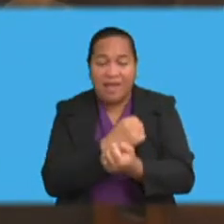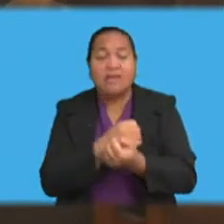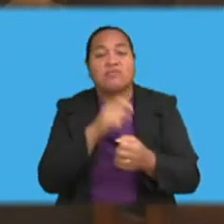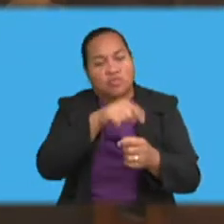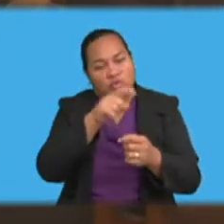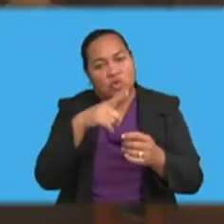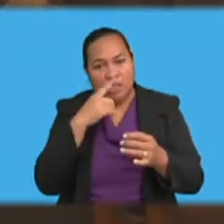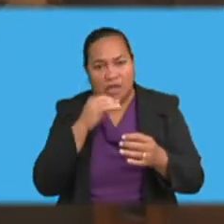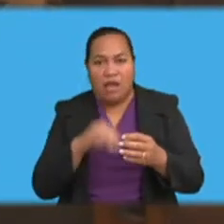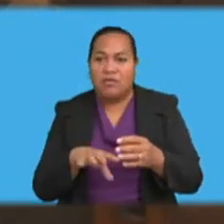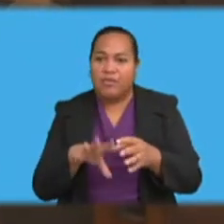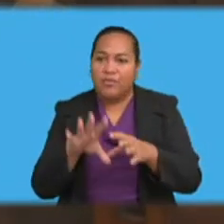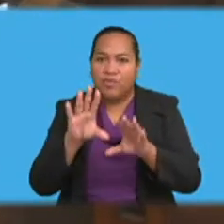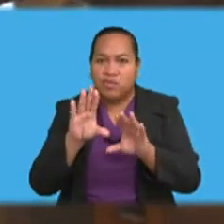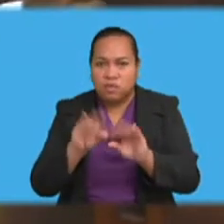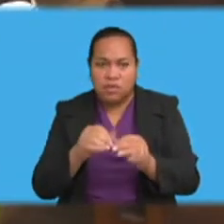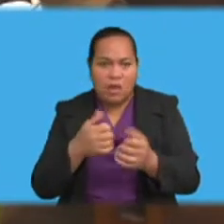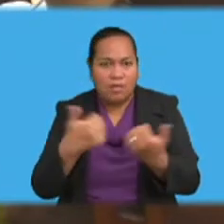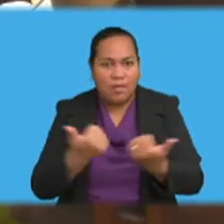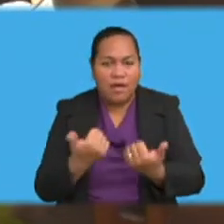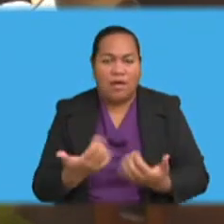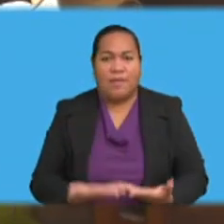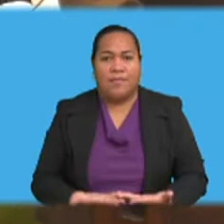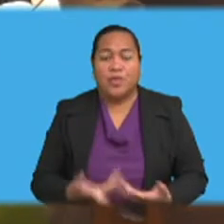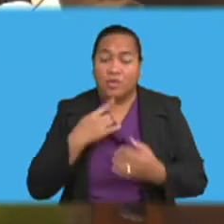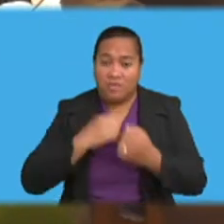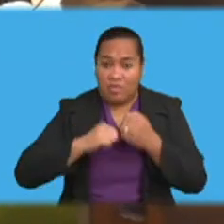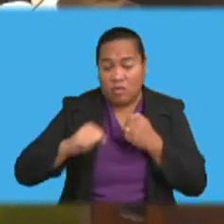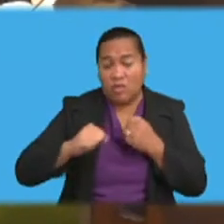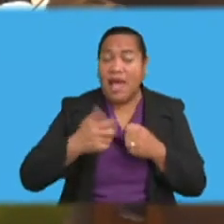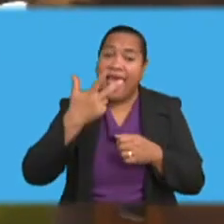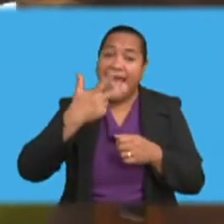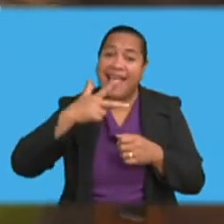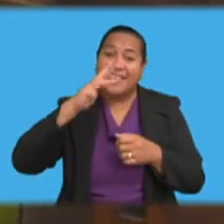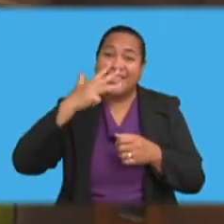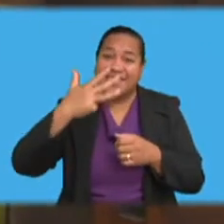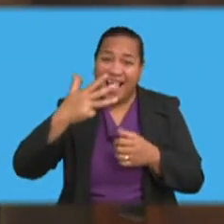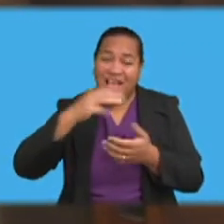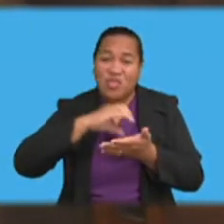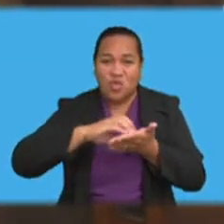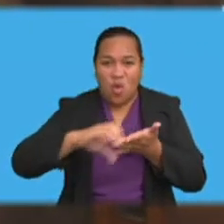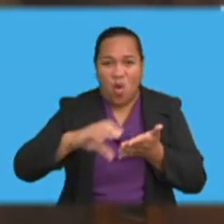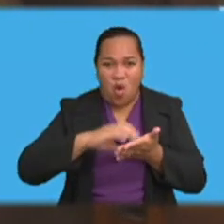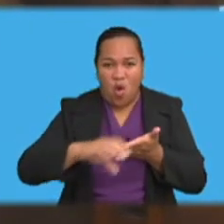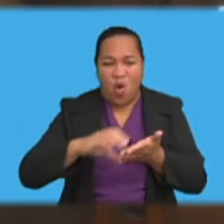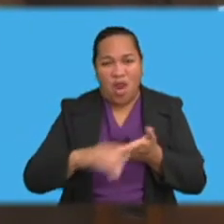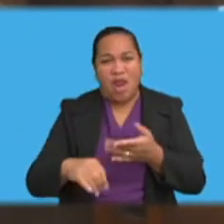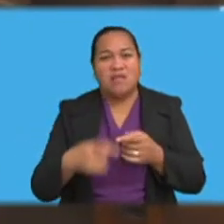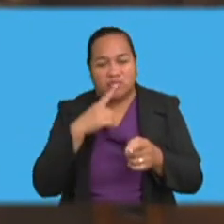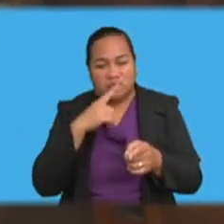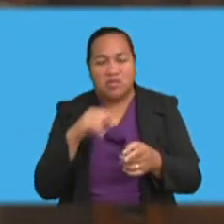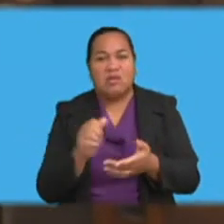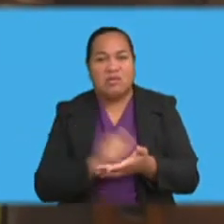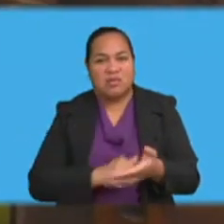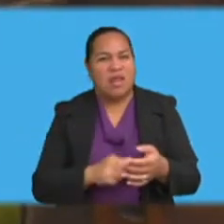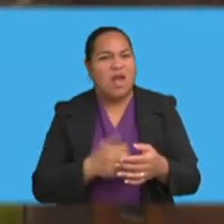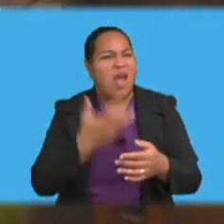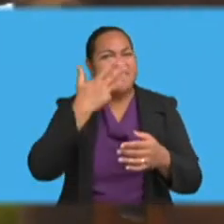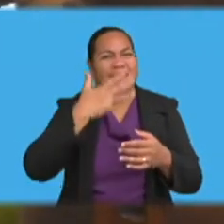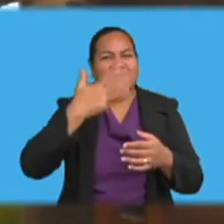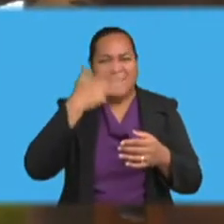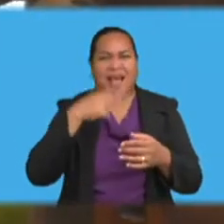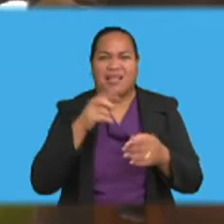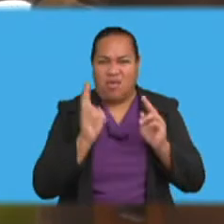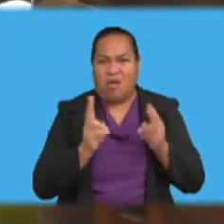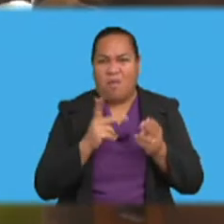set-top boxes, which during promotions are available for $89 as compared to $99.95, which is the regular price. Of